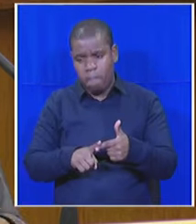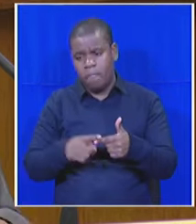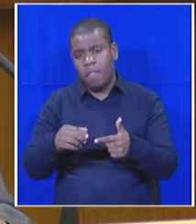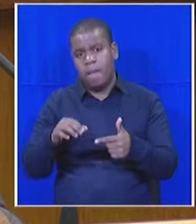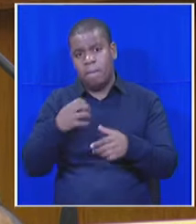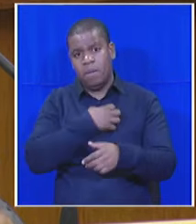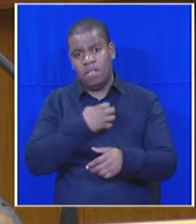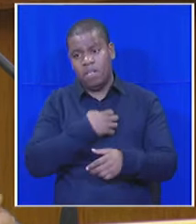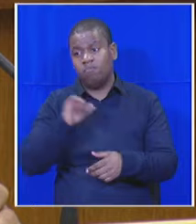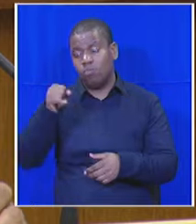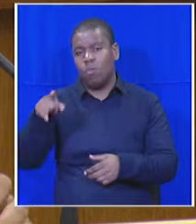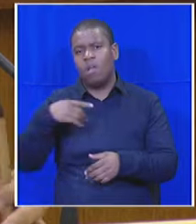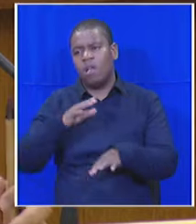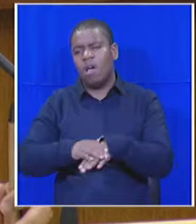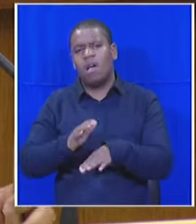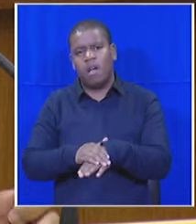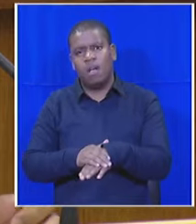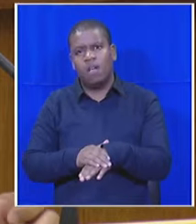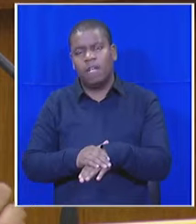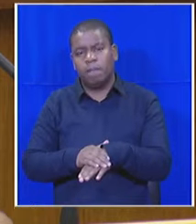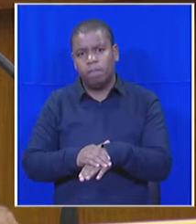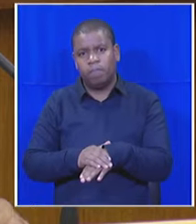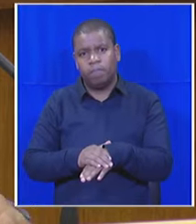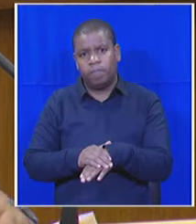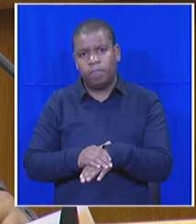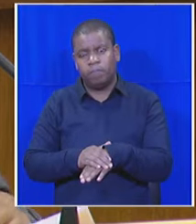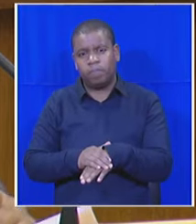with regards to the sex workers and the so-called